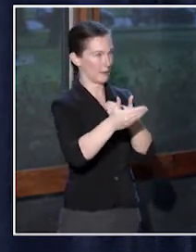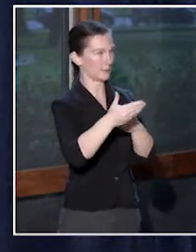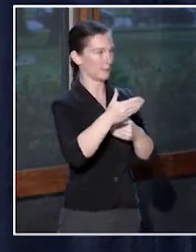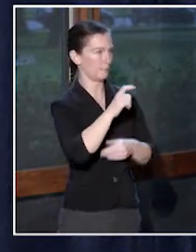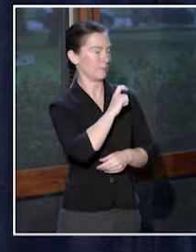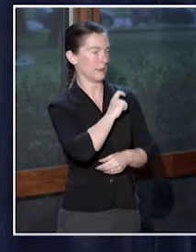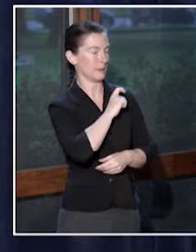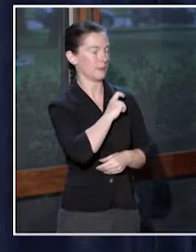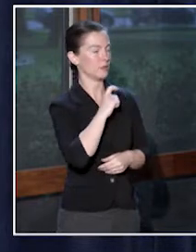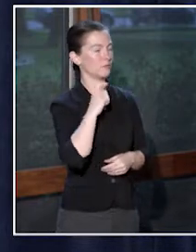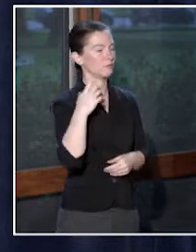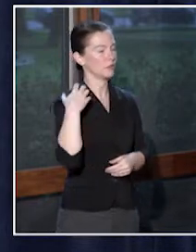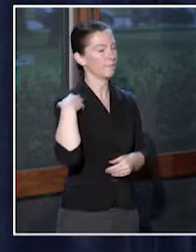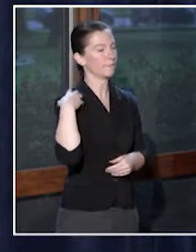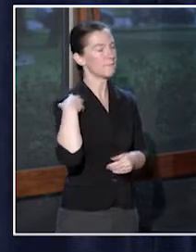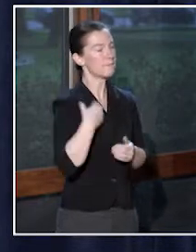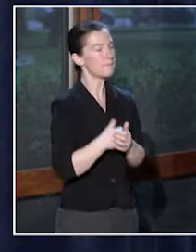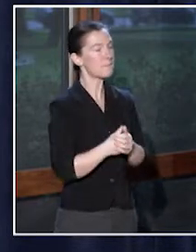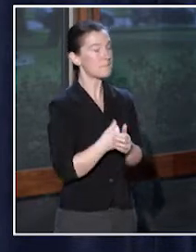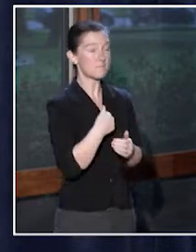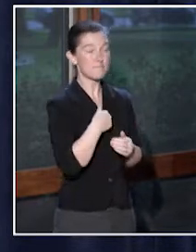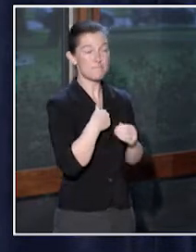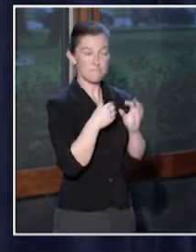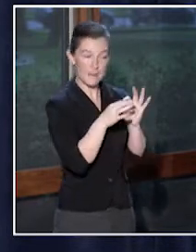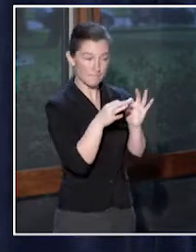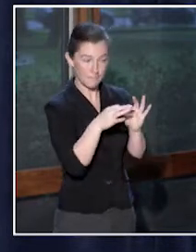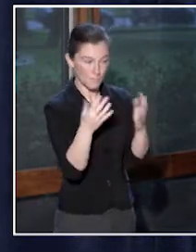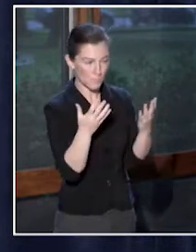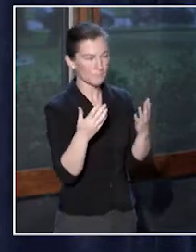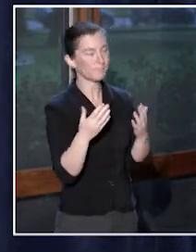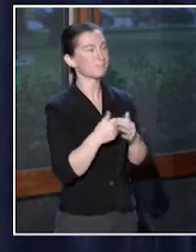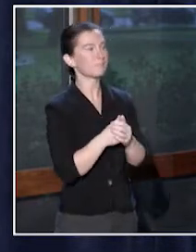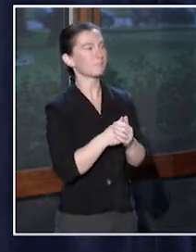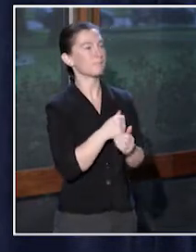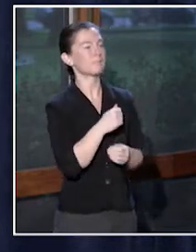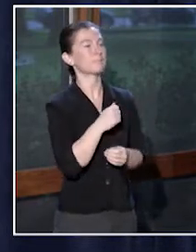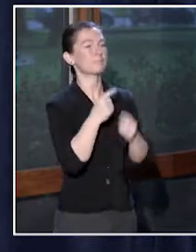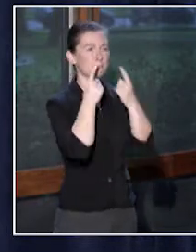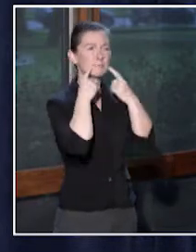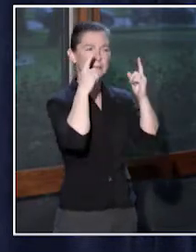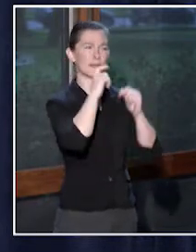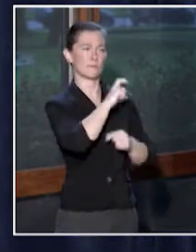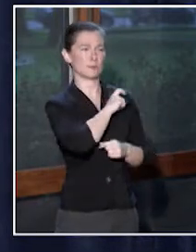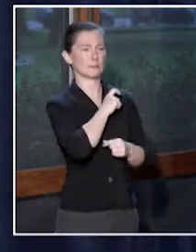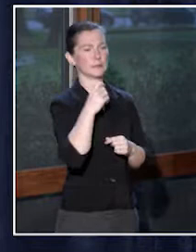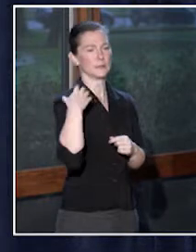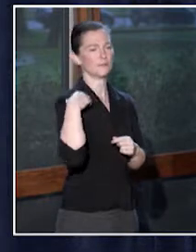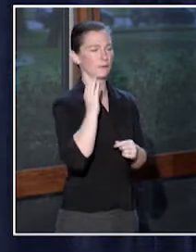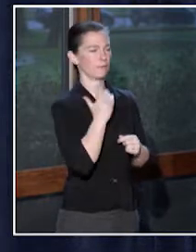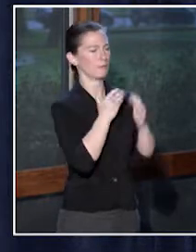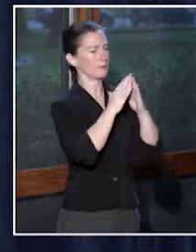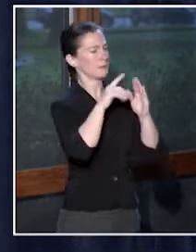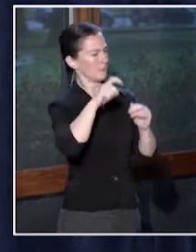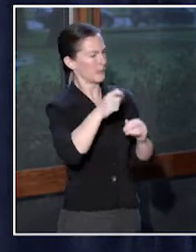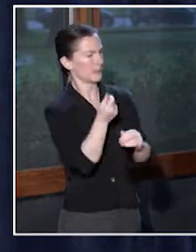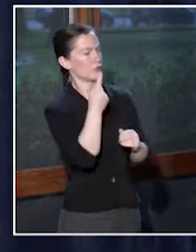said was that a successful police chief in our city has to understand and be prepared to address our